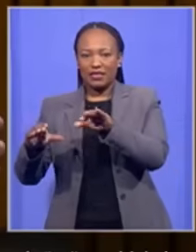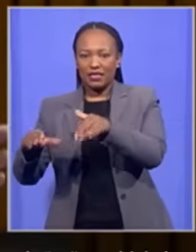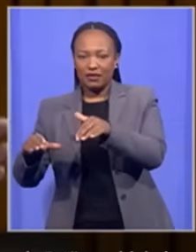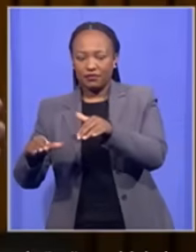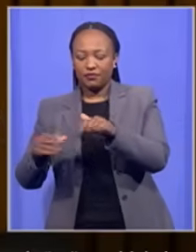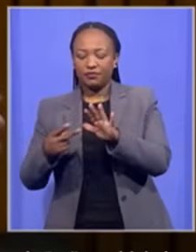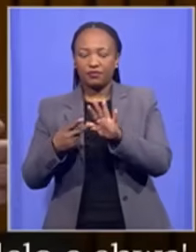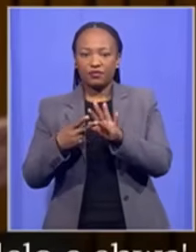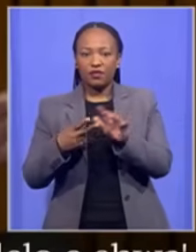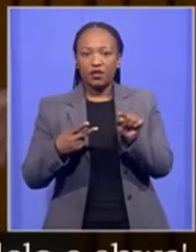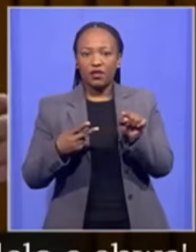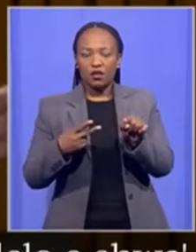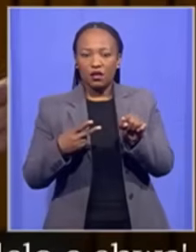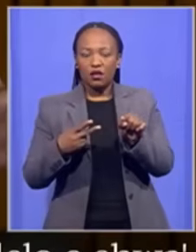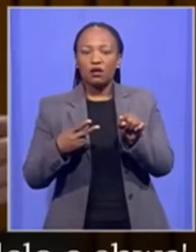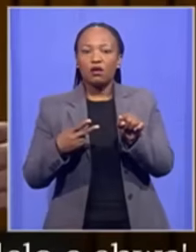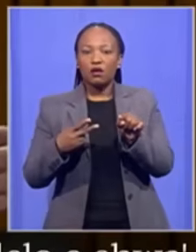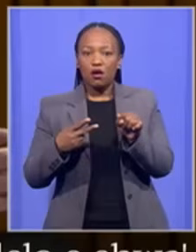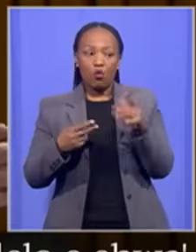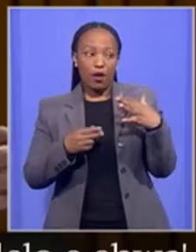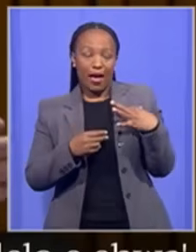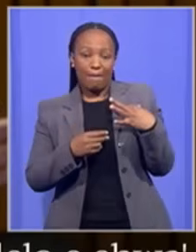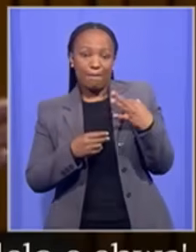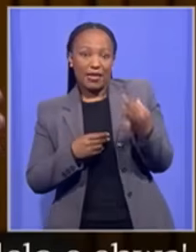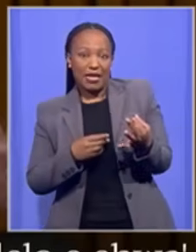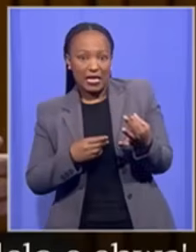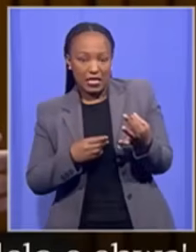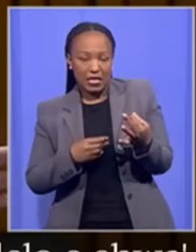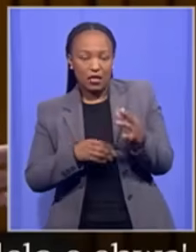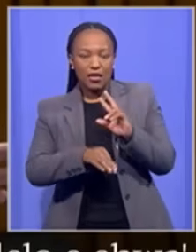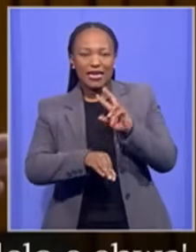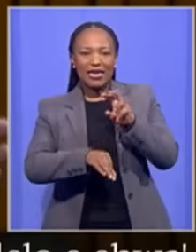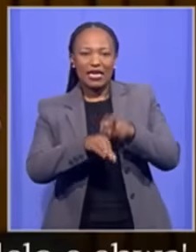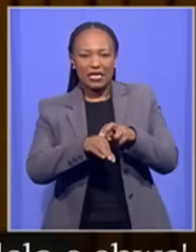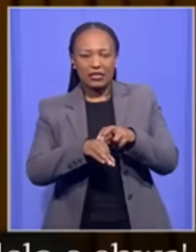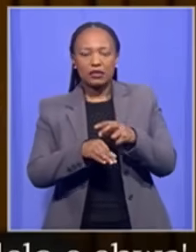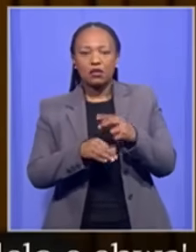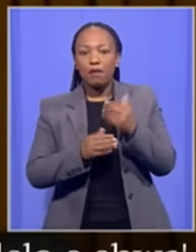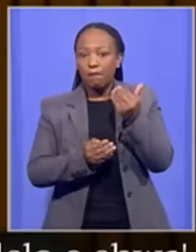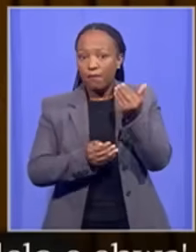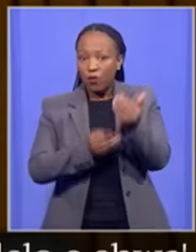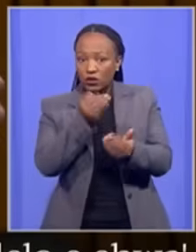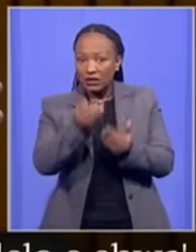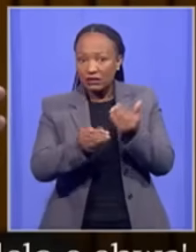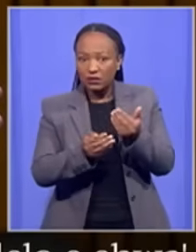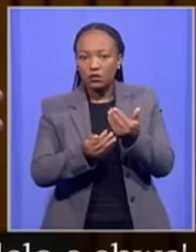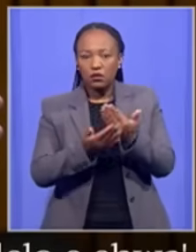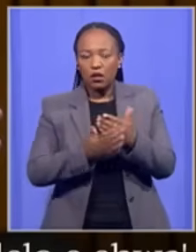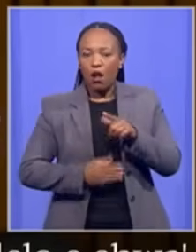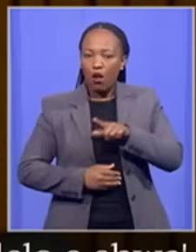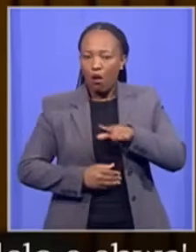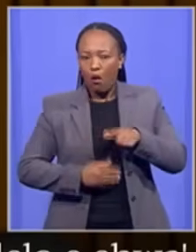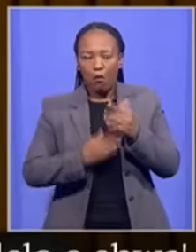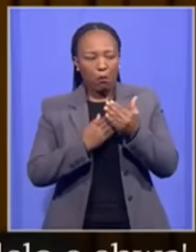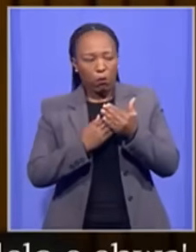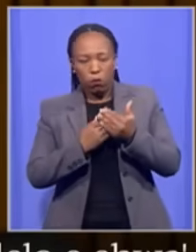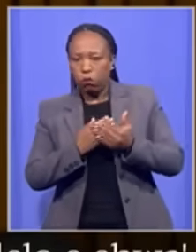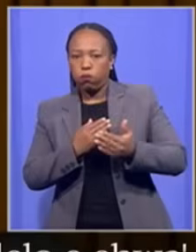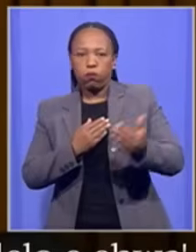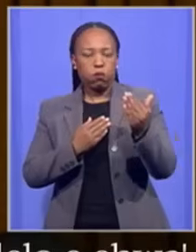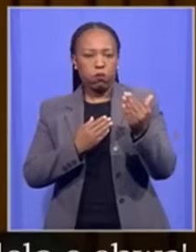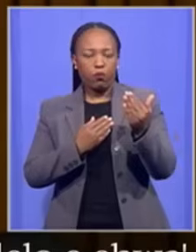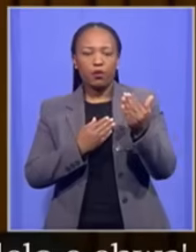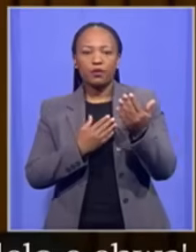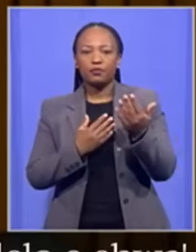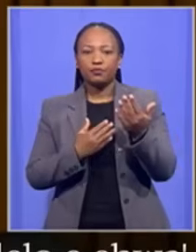ultimate action to address the applicant's needs is likely to be lengthy and one fraught with many uncertainties. And